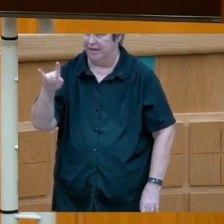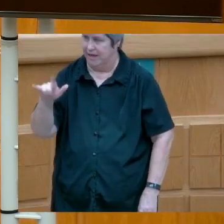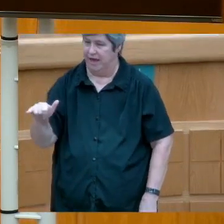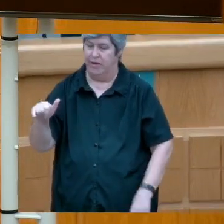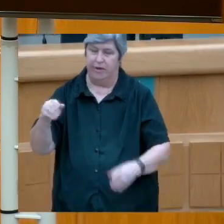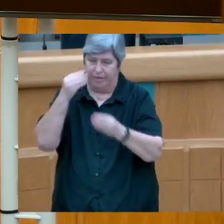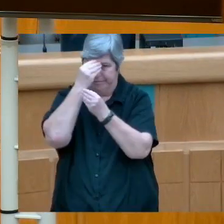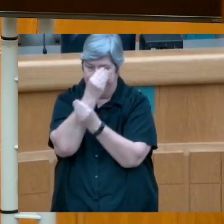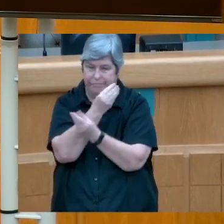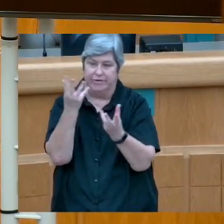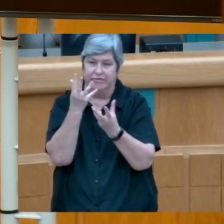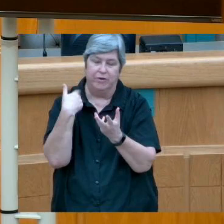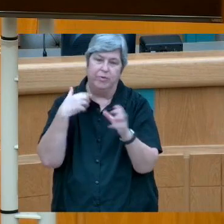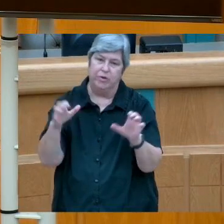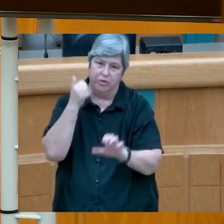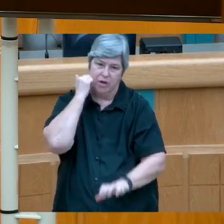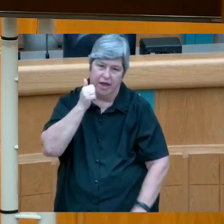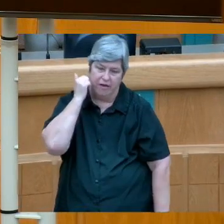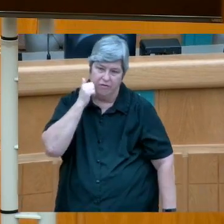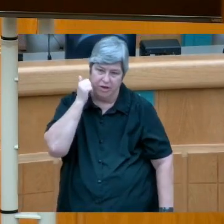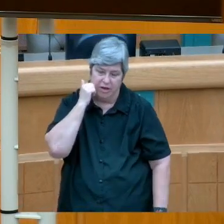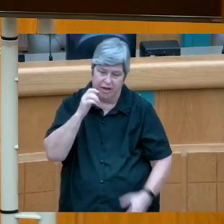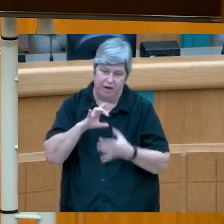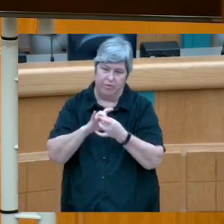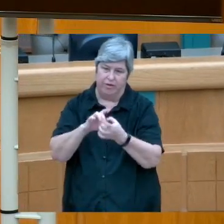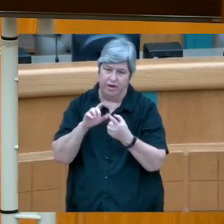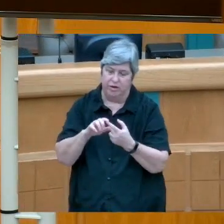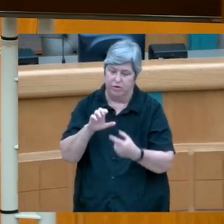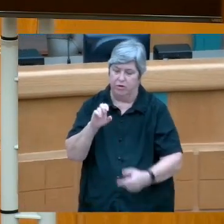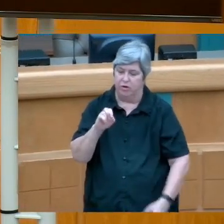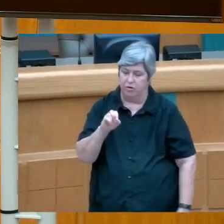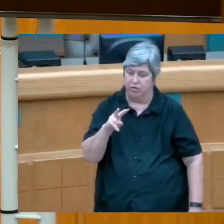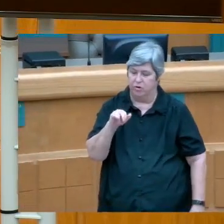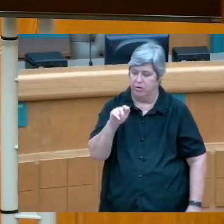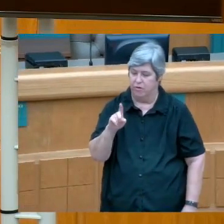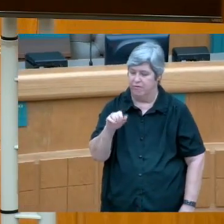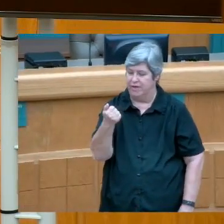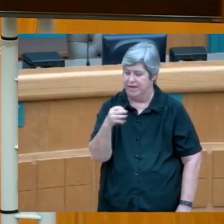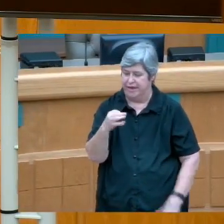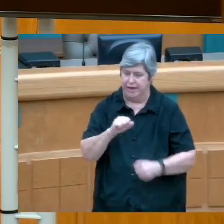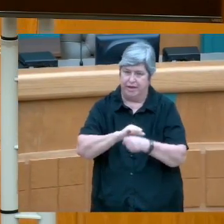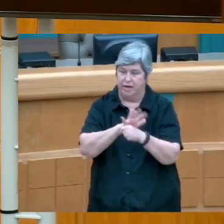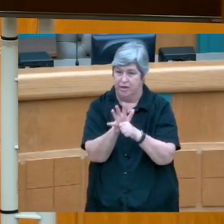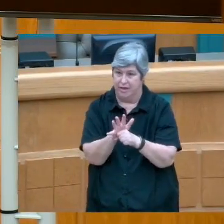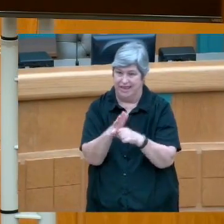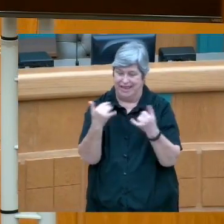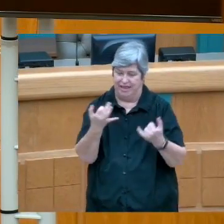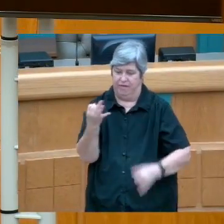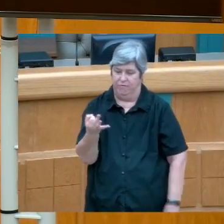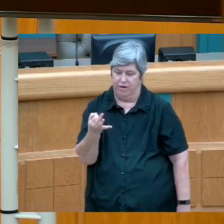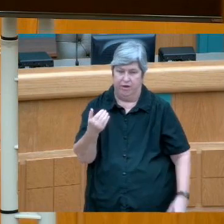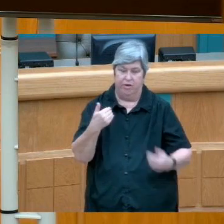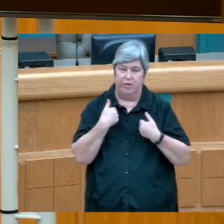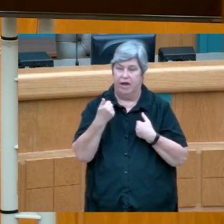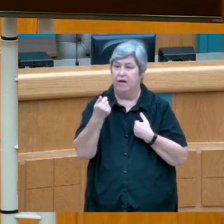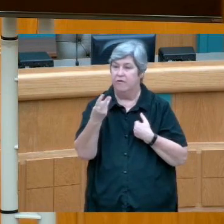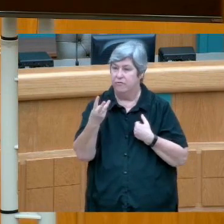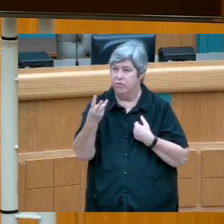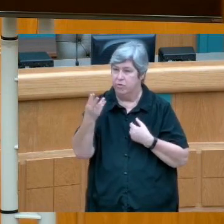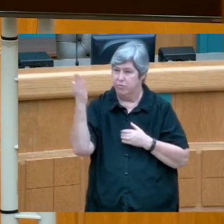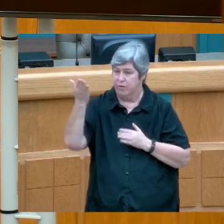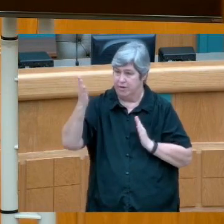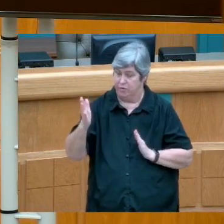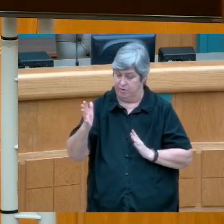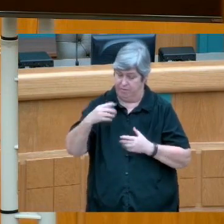briefing that we do every day on COVID-19. This is Friday. We have a couple of presenters today,